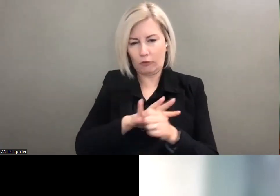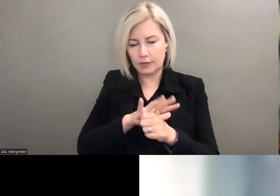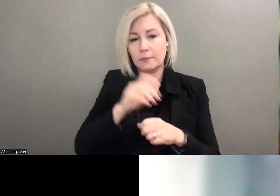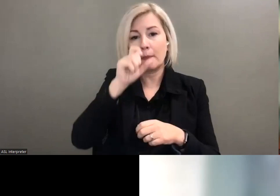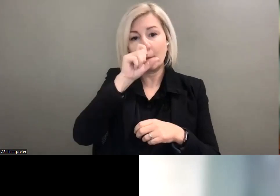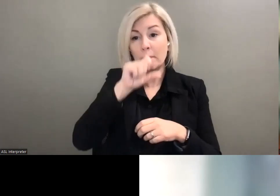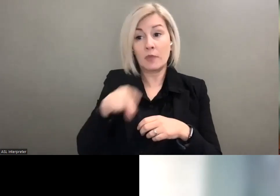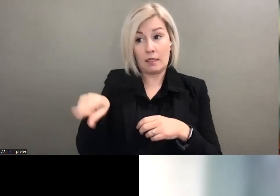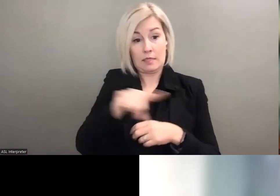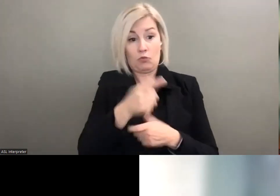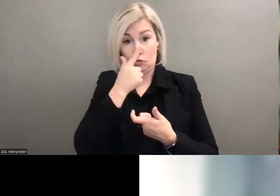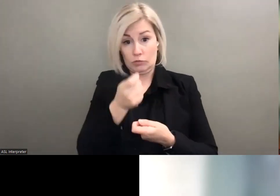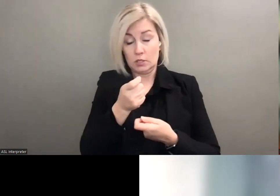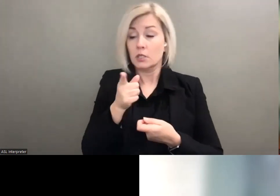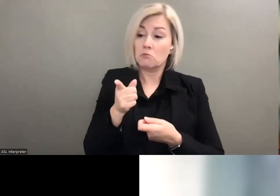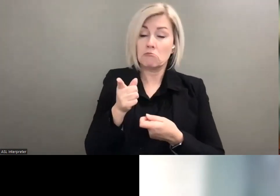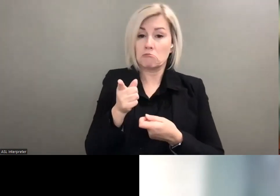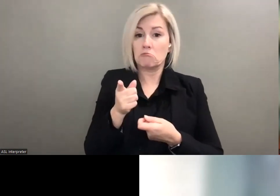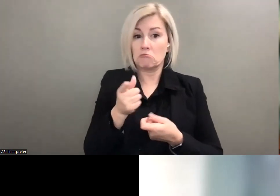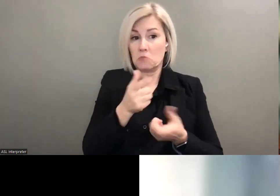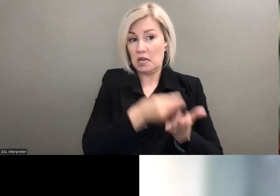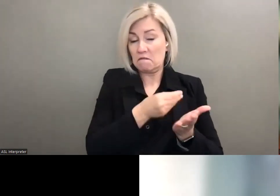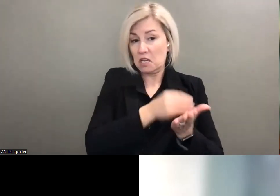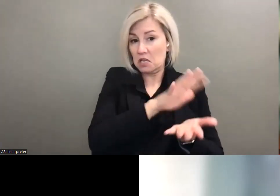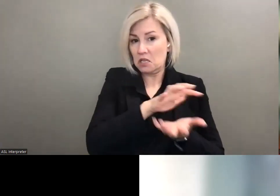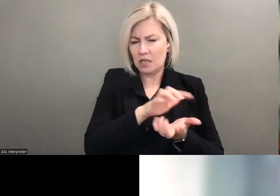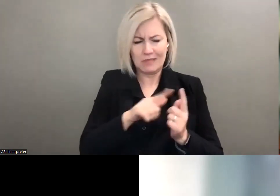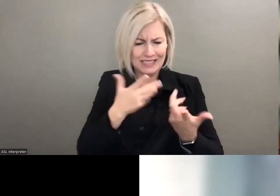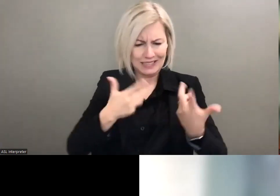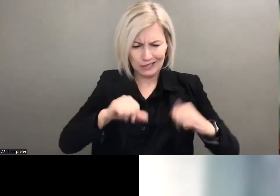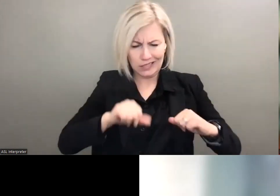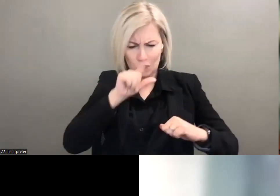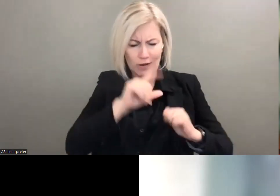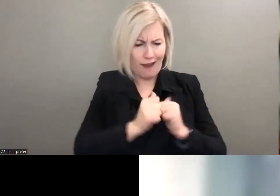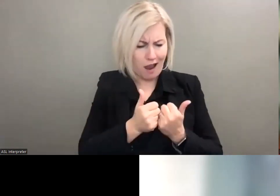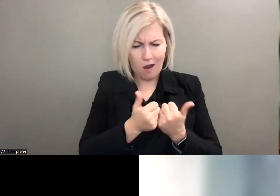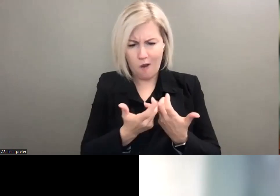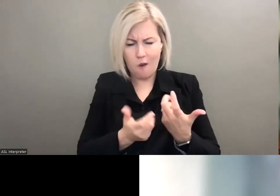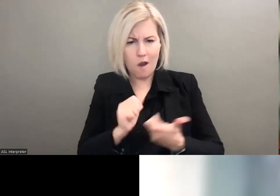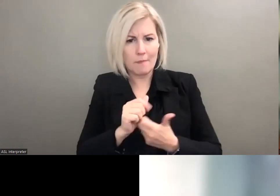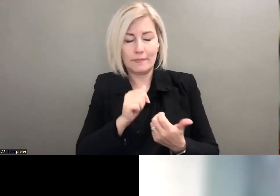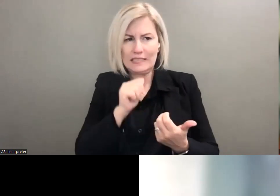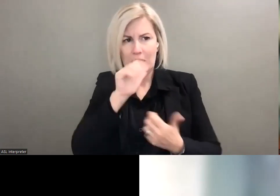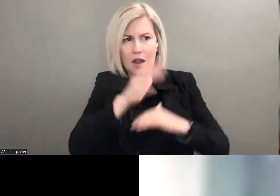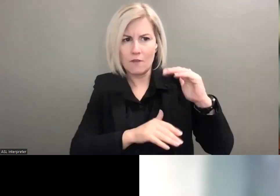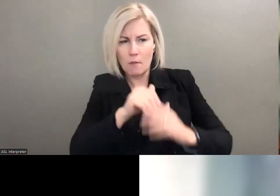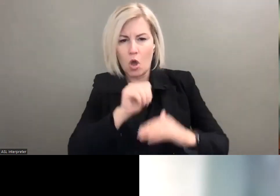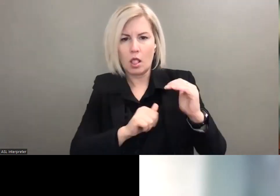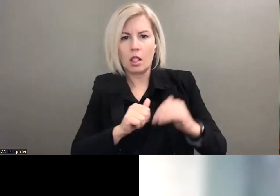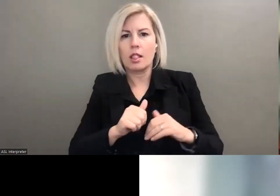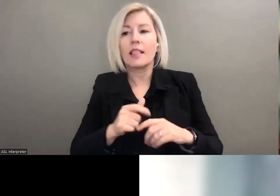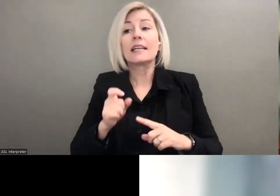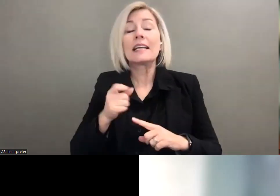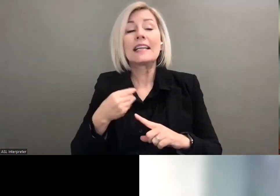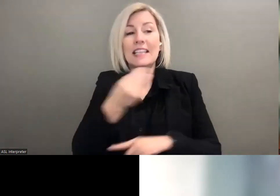they're interested in getting funding, but like really not sure how it works or not super comfortable navigating the website, give them my email